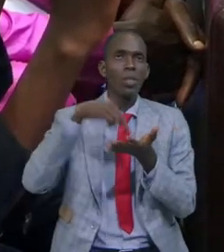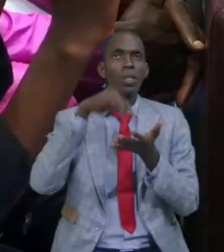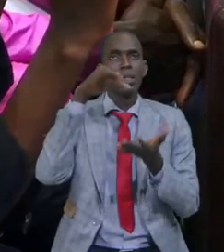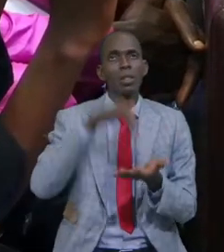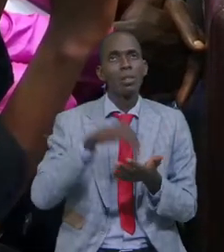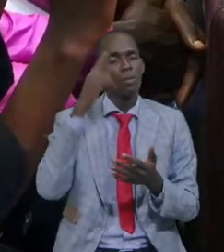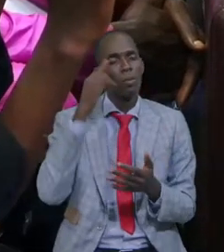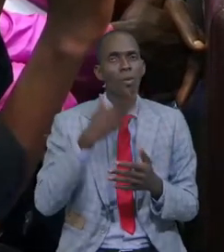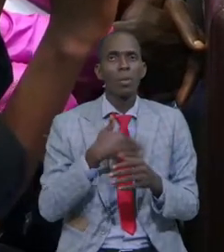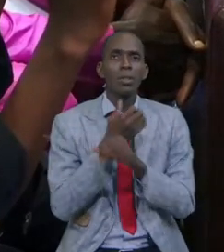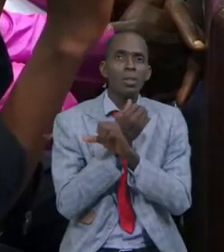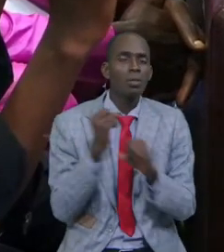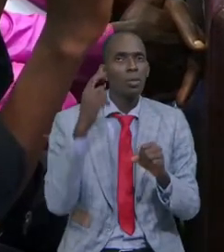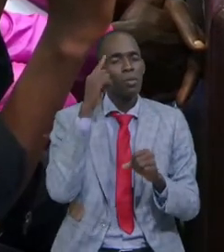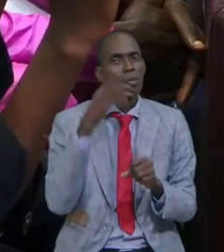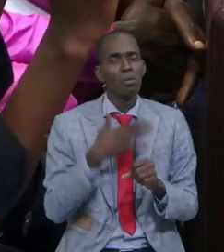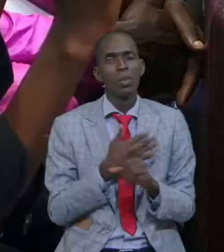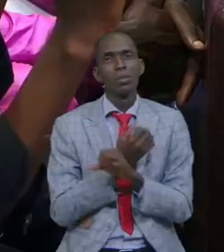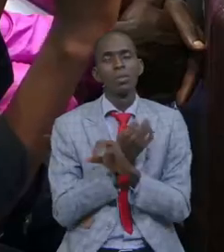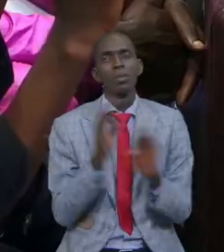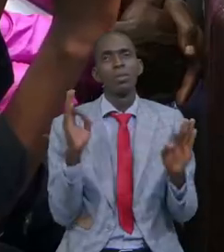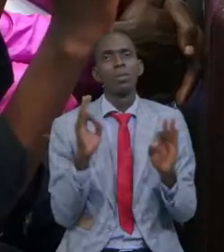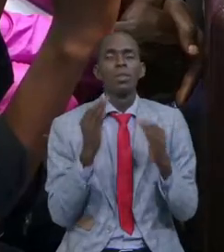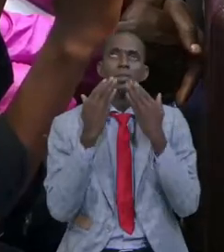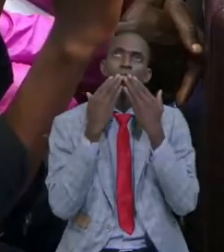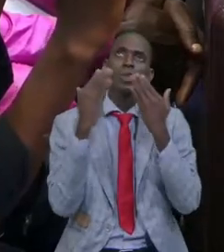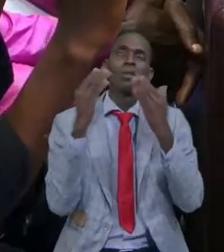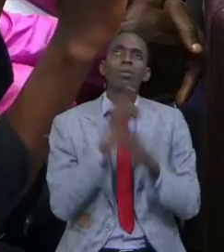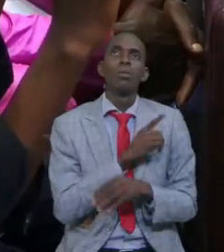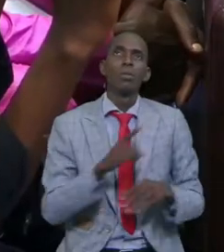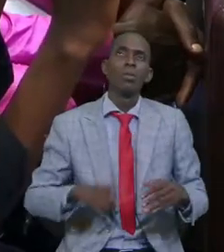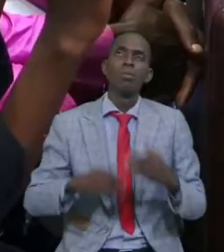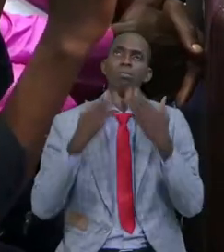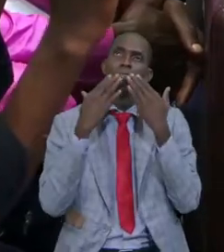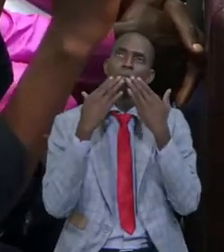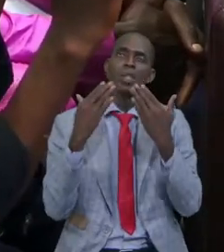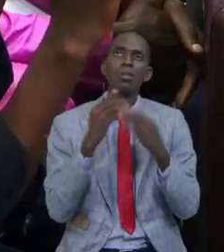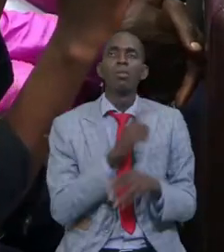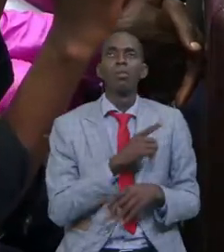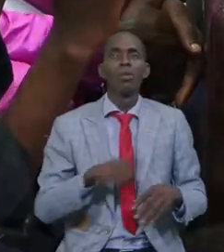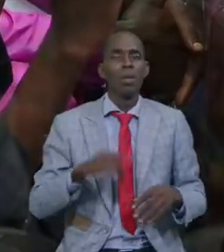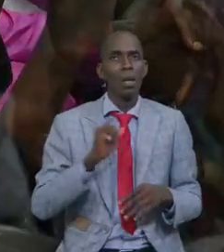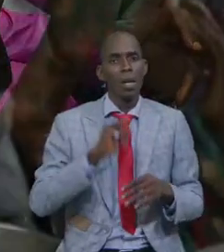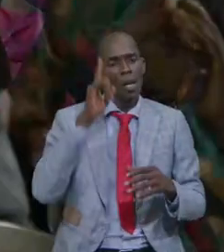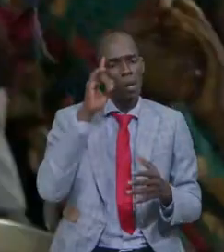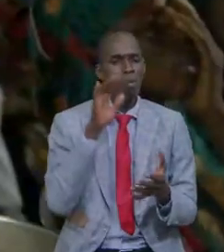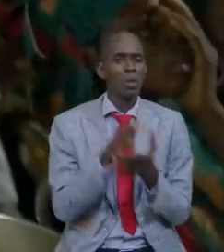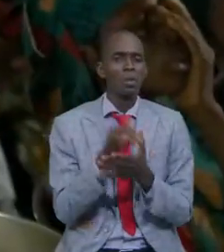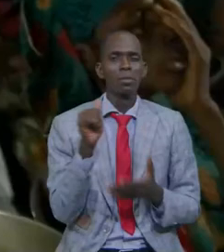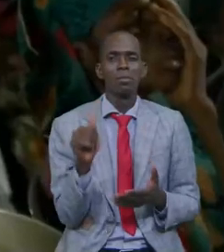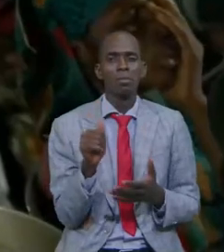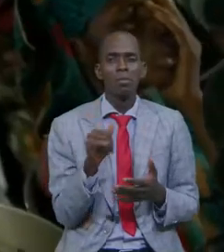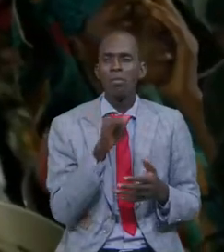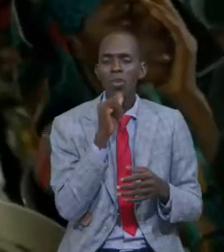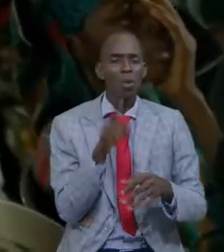my salvation, my justification. Thank you, Lord. Thank you, Lord. I believe it doesn't take your time. You're